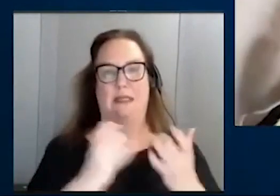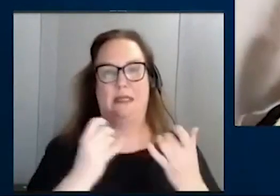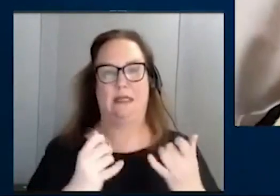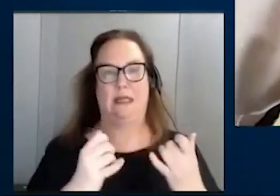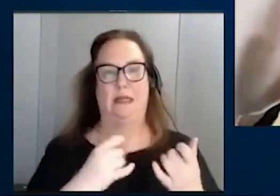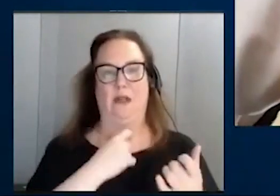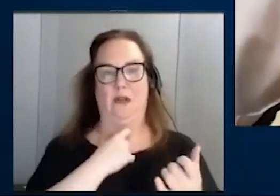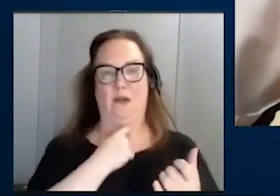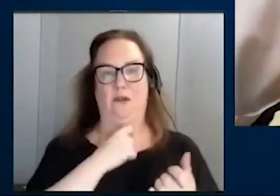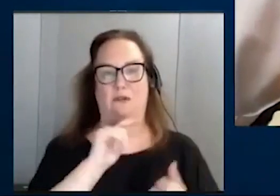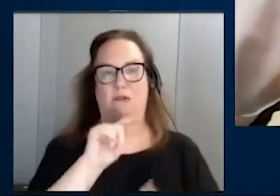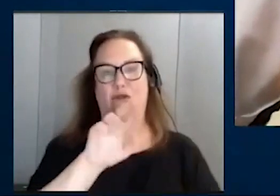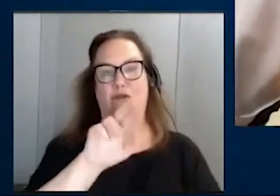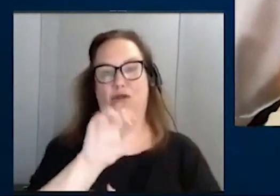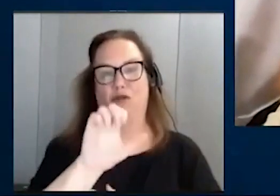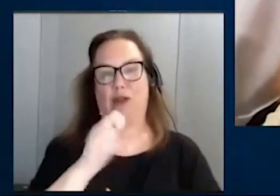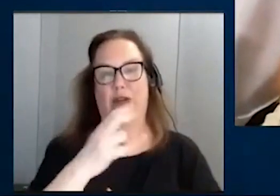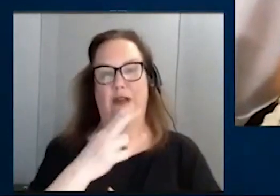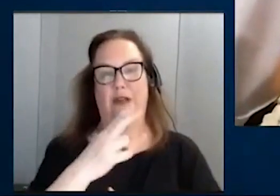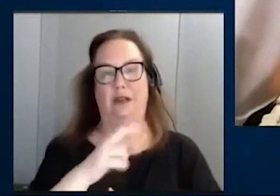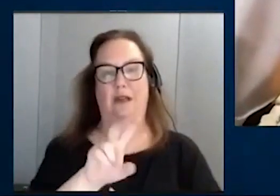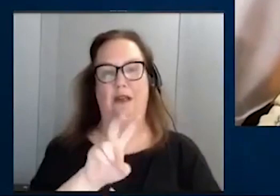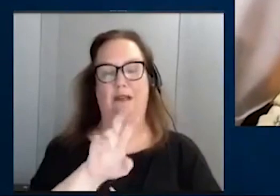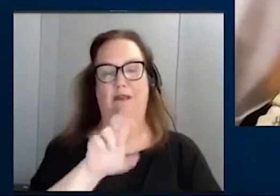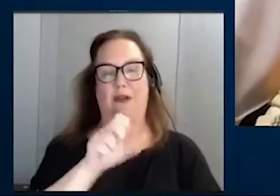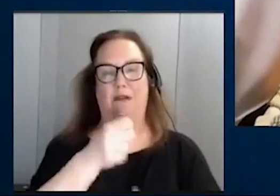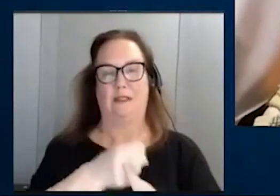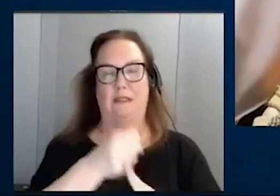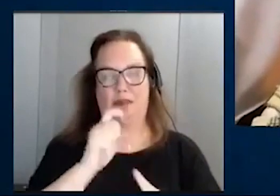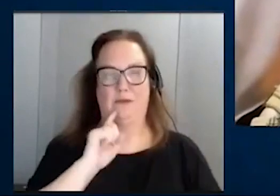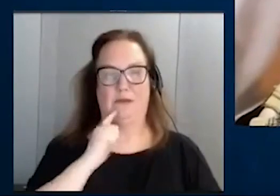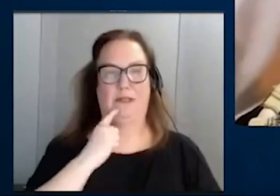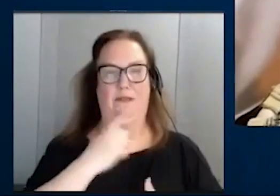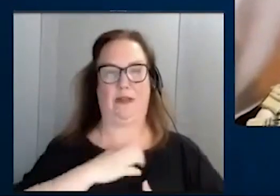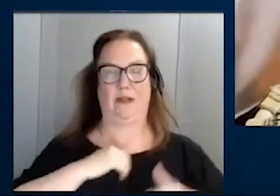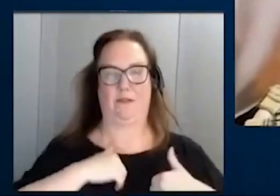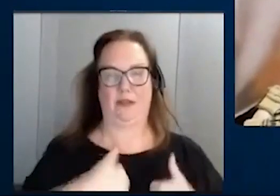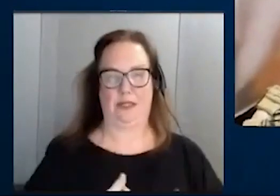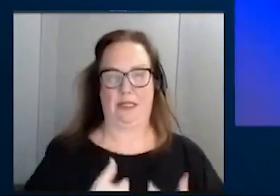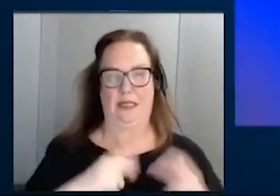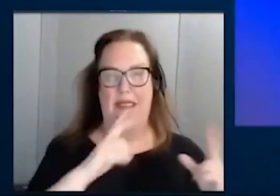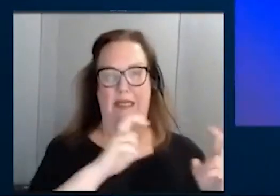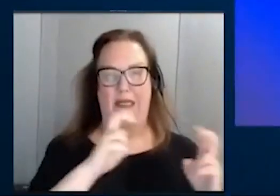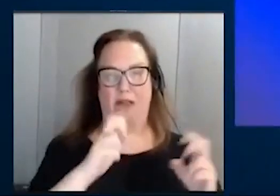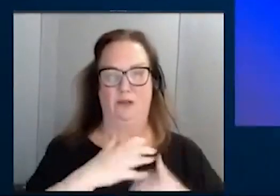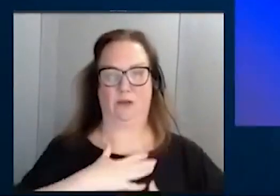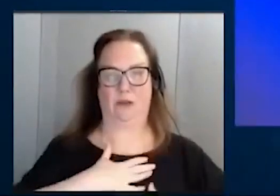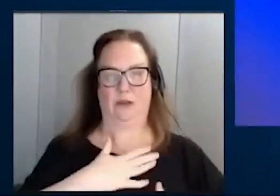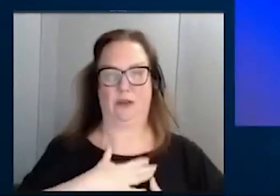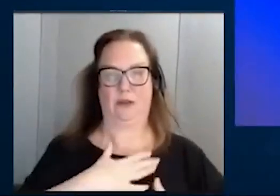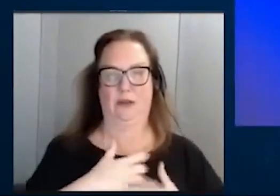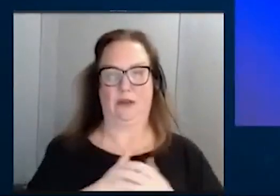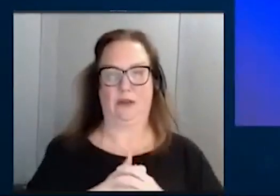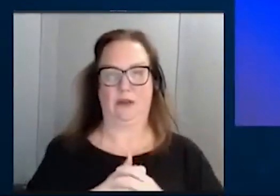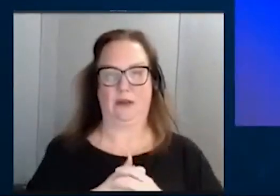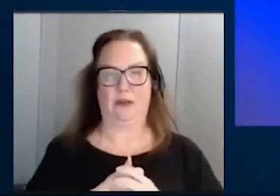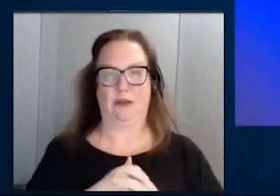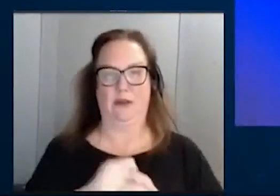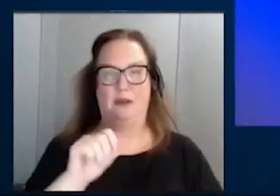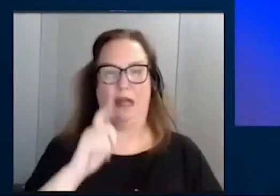tracheotomy. The virus came on suddenly with severe fatigue and issues with his breathing. Initially, I thought it was just pneumonia